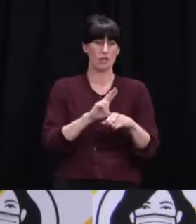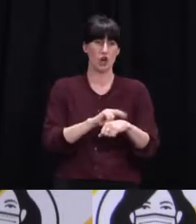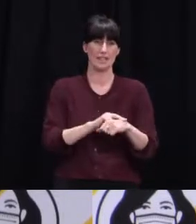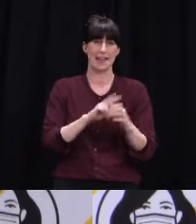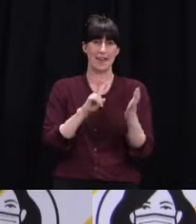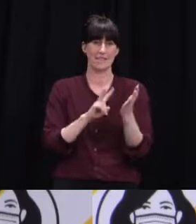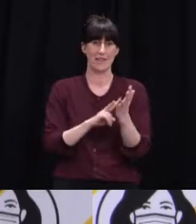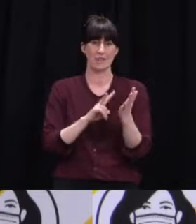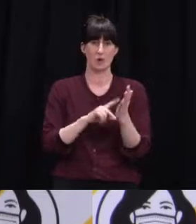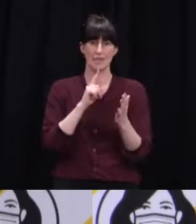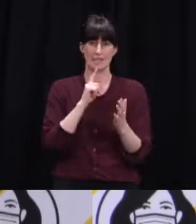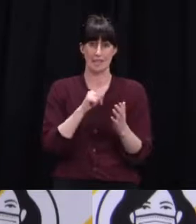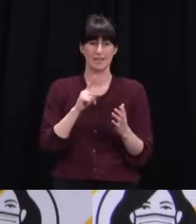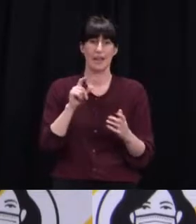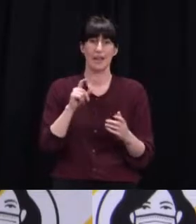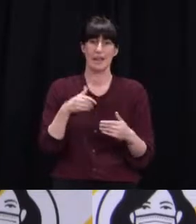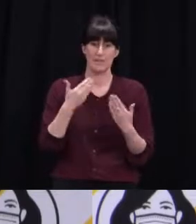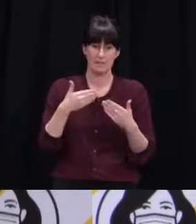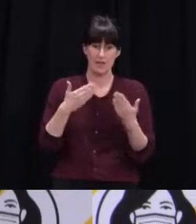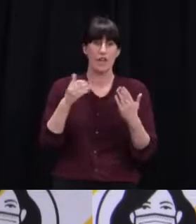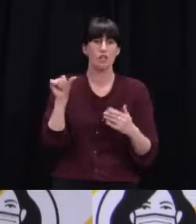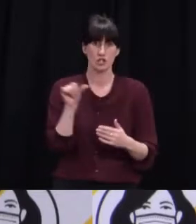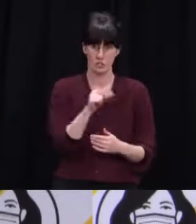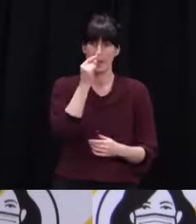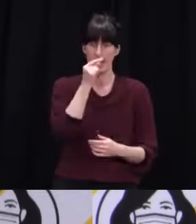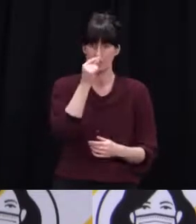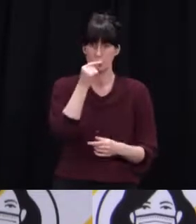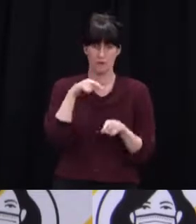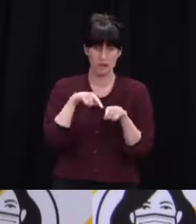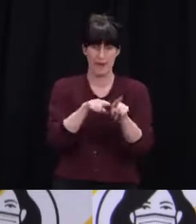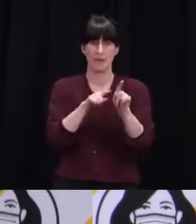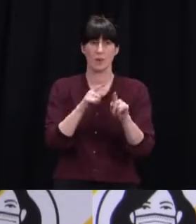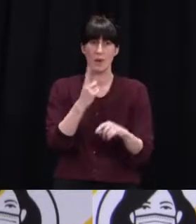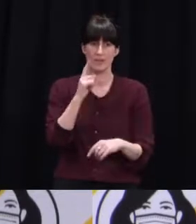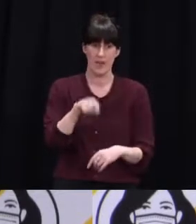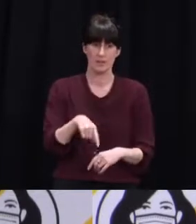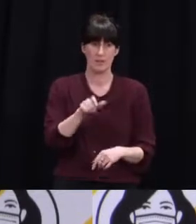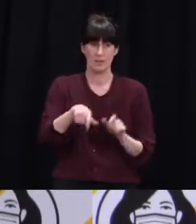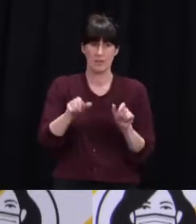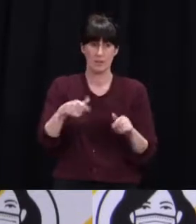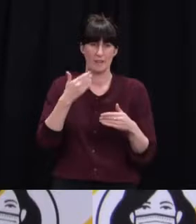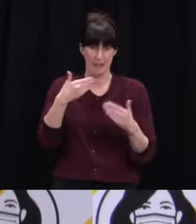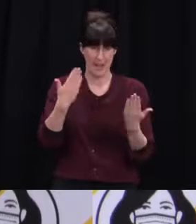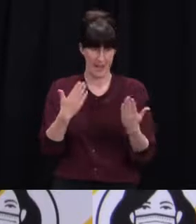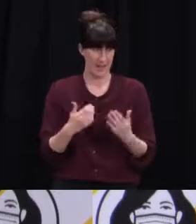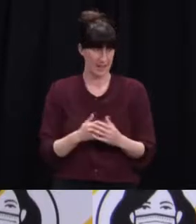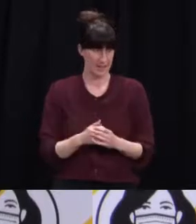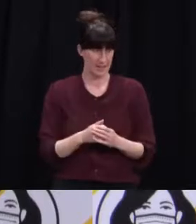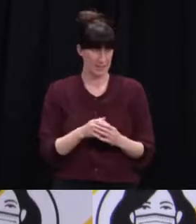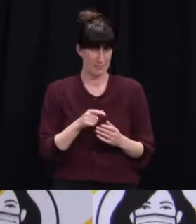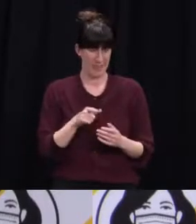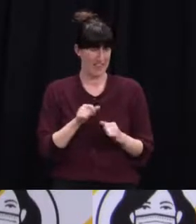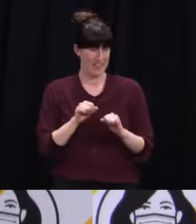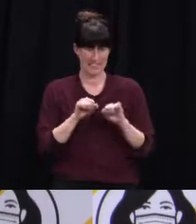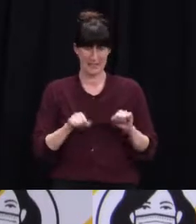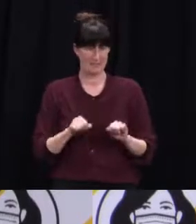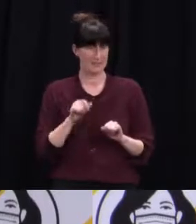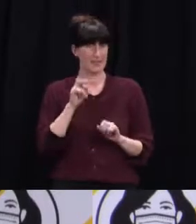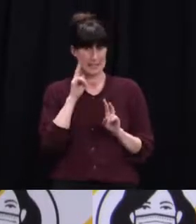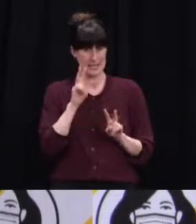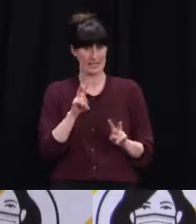Vero, now Associate Minister Vero, recommended in April that you should be able to trace 1,000 cases a day. We have